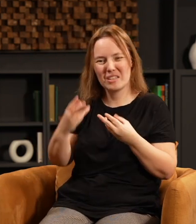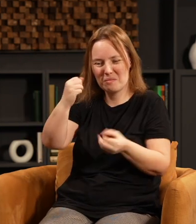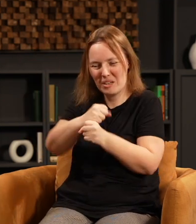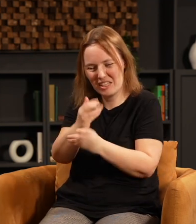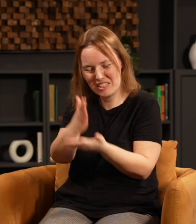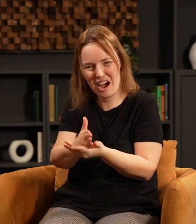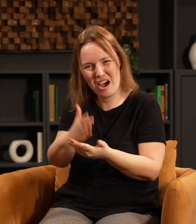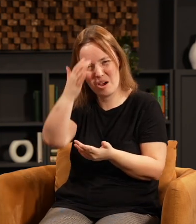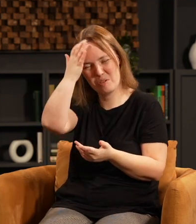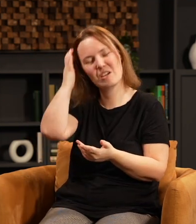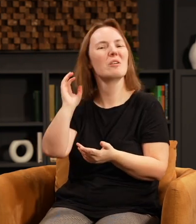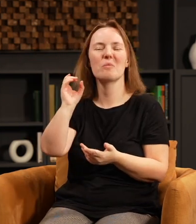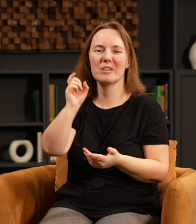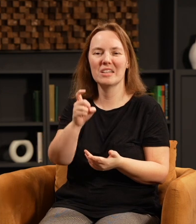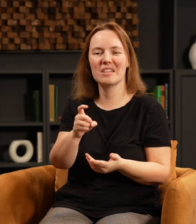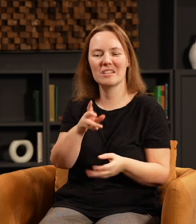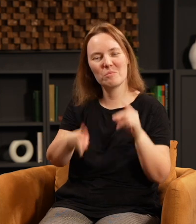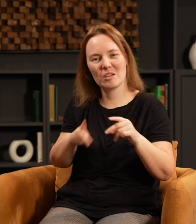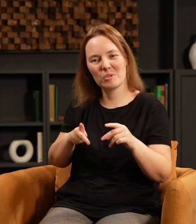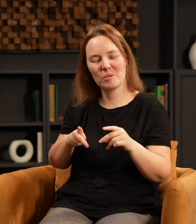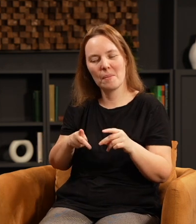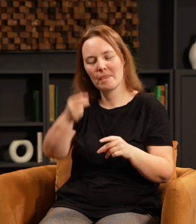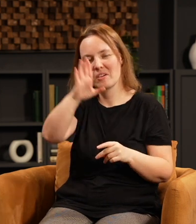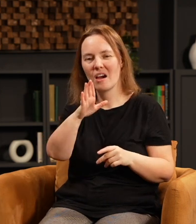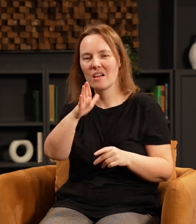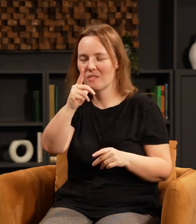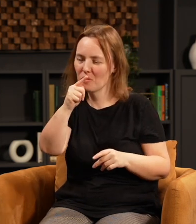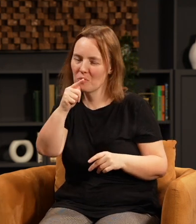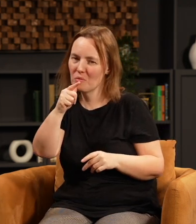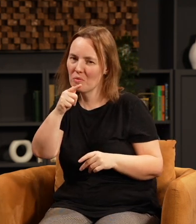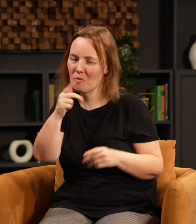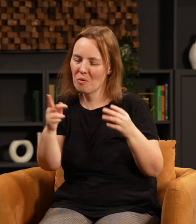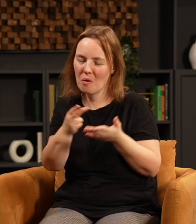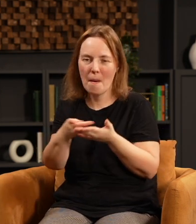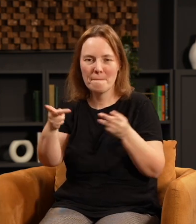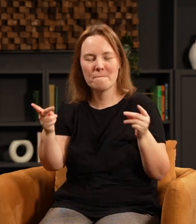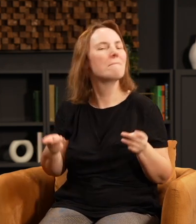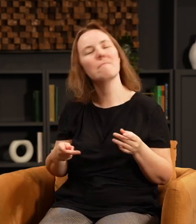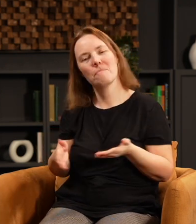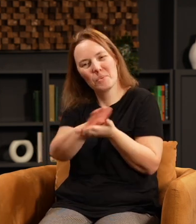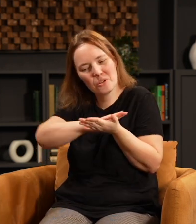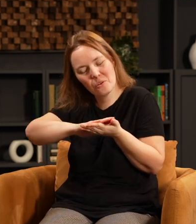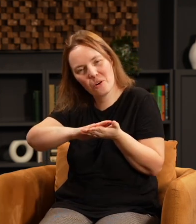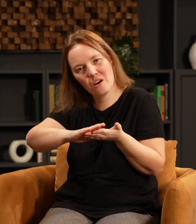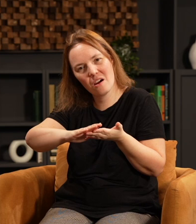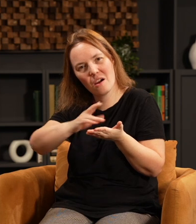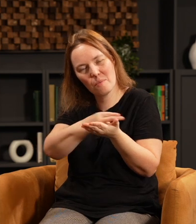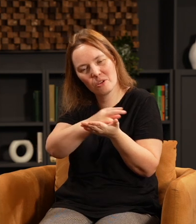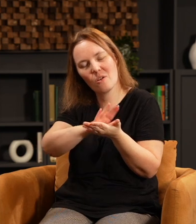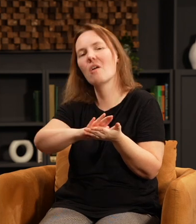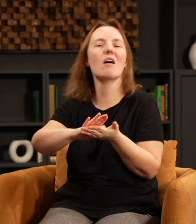a people of God from whom pure water flows because we live among people who so desperately need freedom. Our world